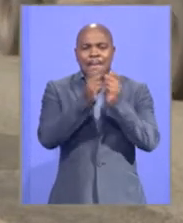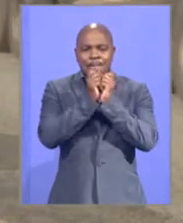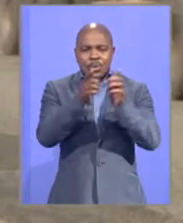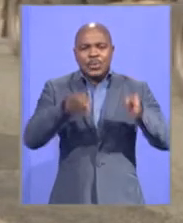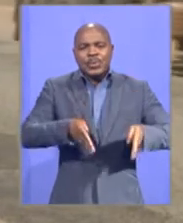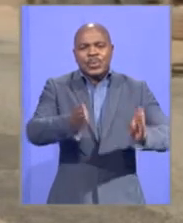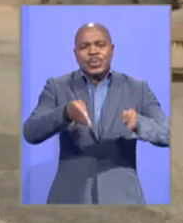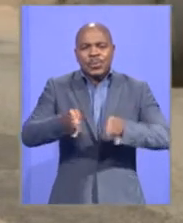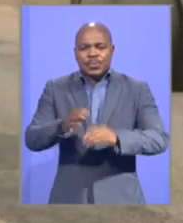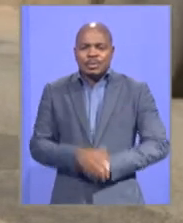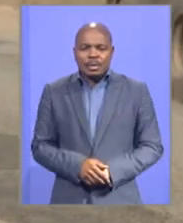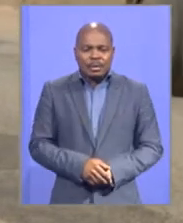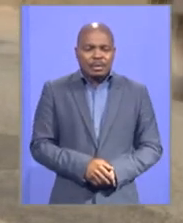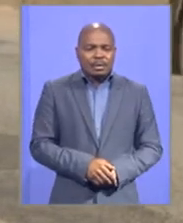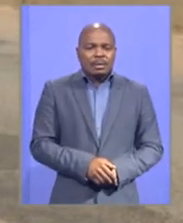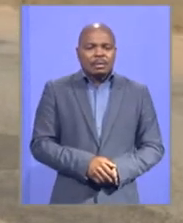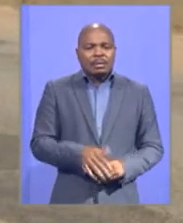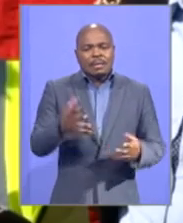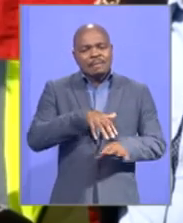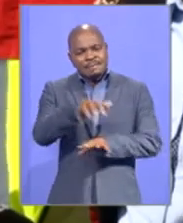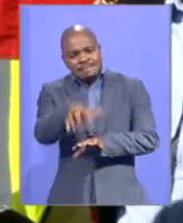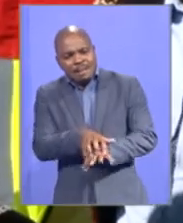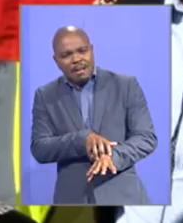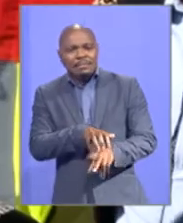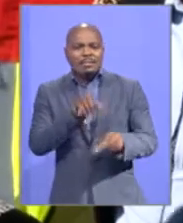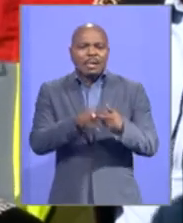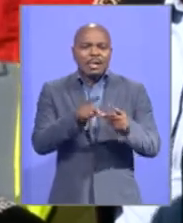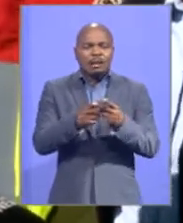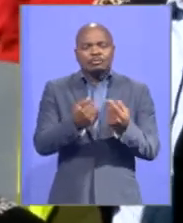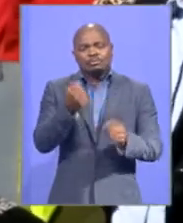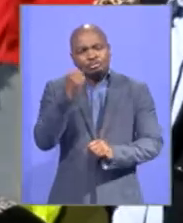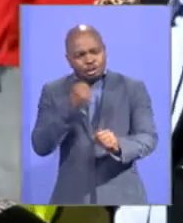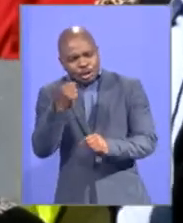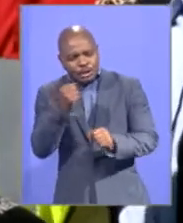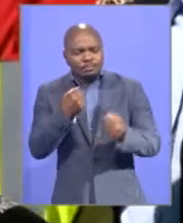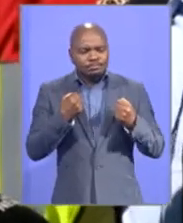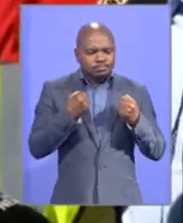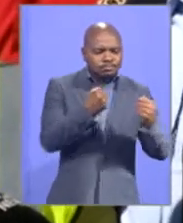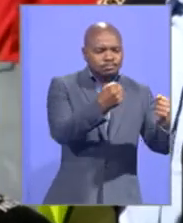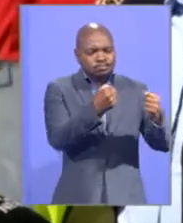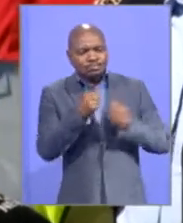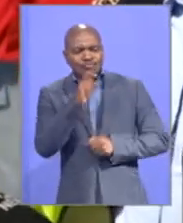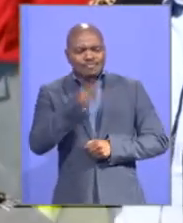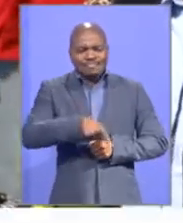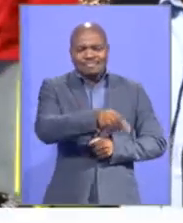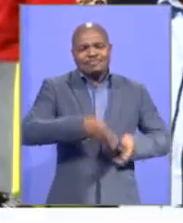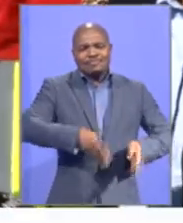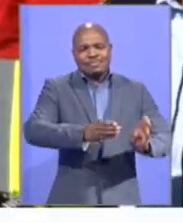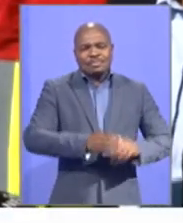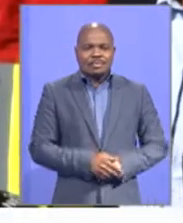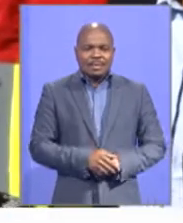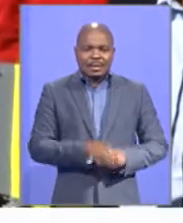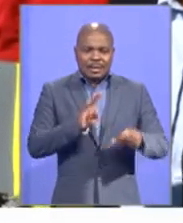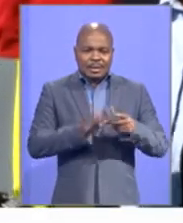ya mebila. Aware that farming equipment and machinery are transported now on this route, and we are also aware